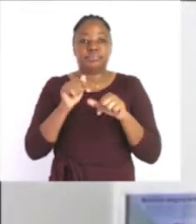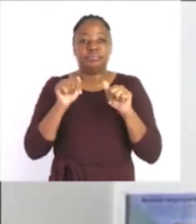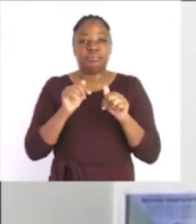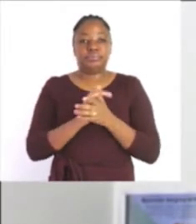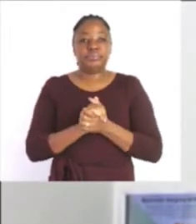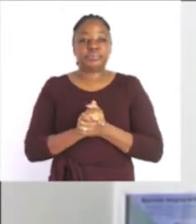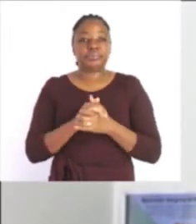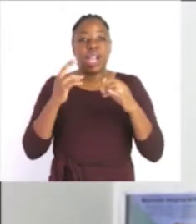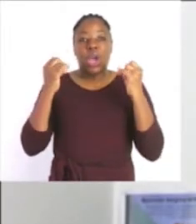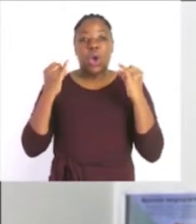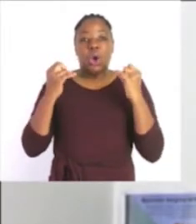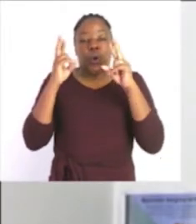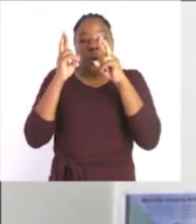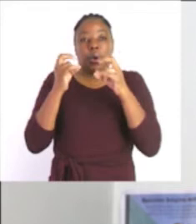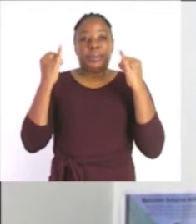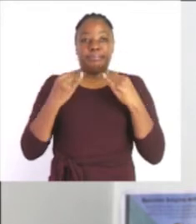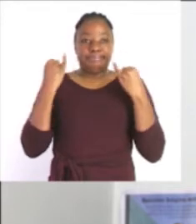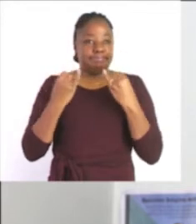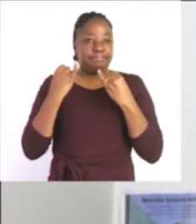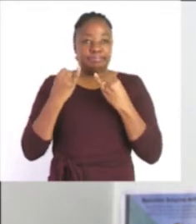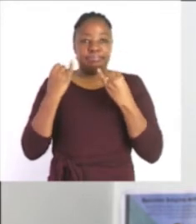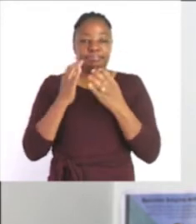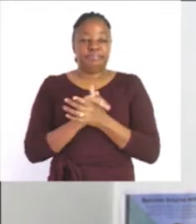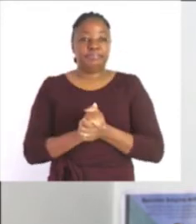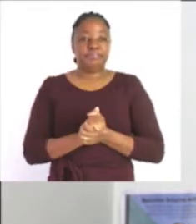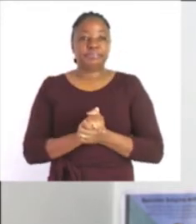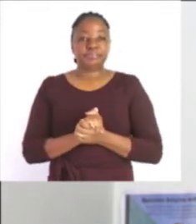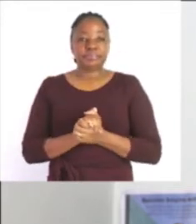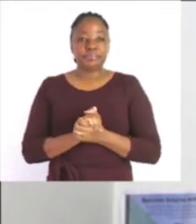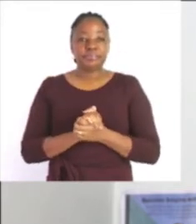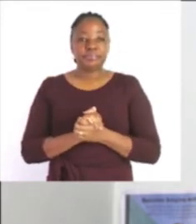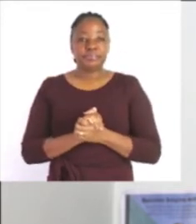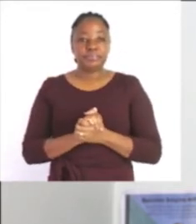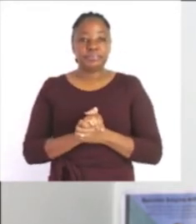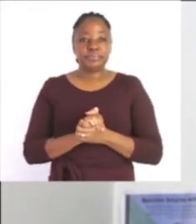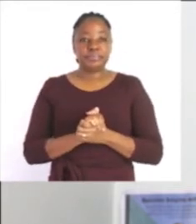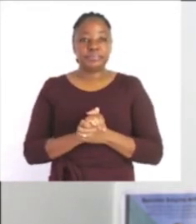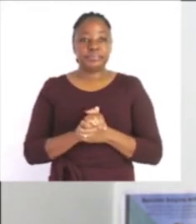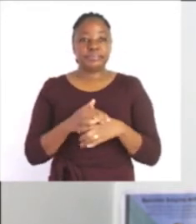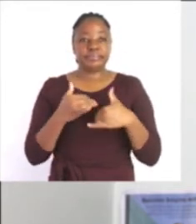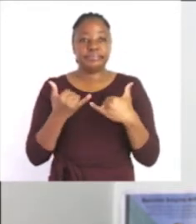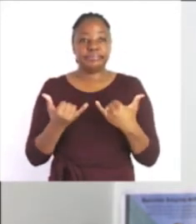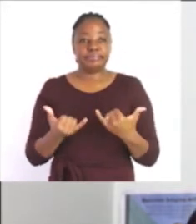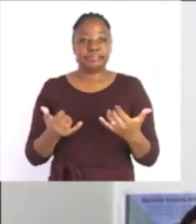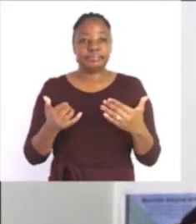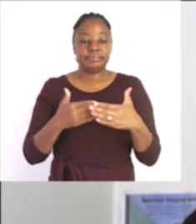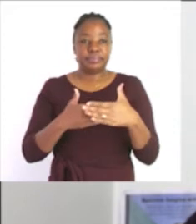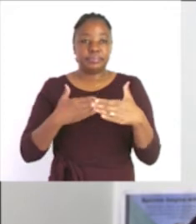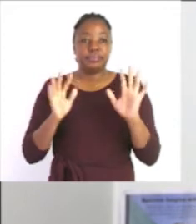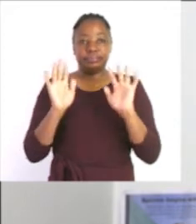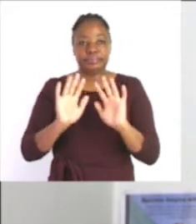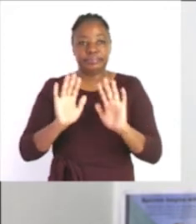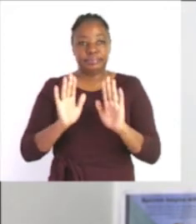enjoyed yourselves, grade 2s and 3s. I know I did. Now, before we say goodbye, it is very